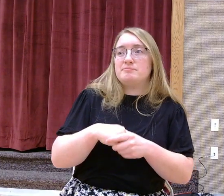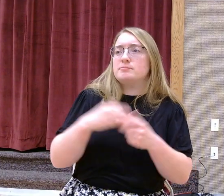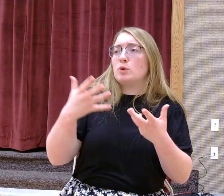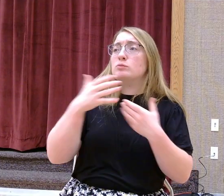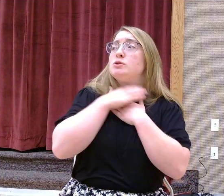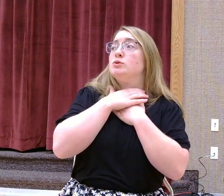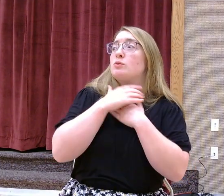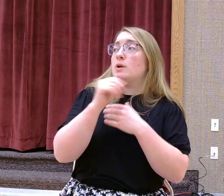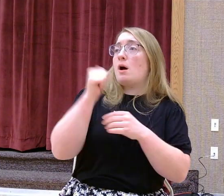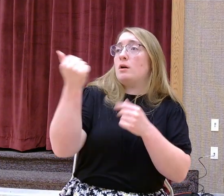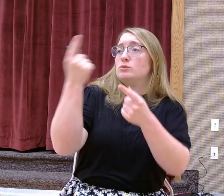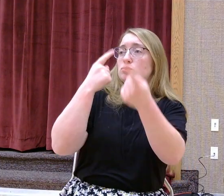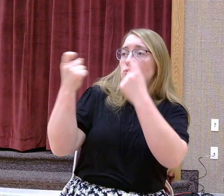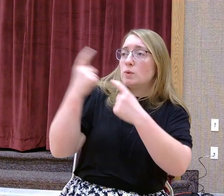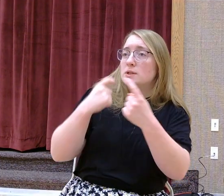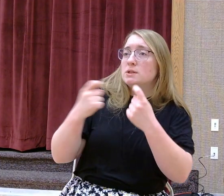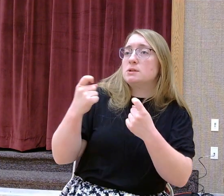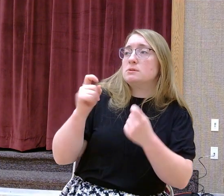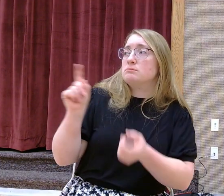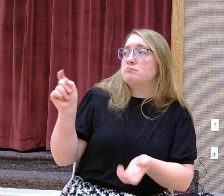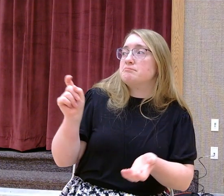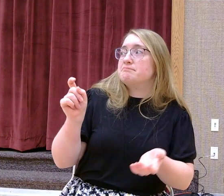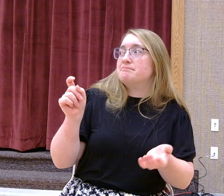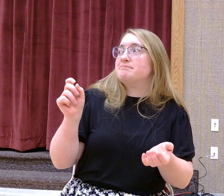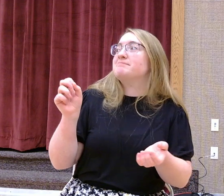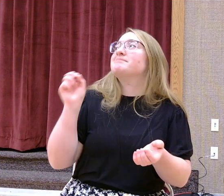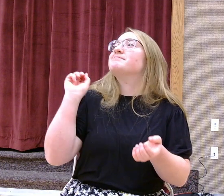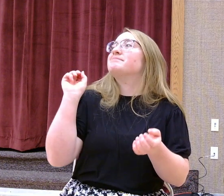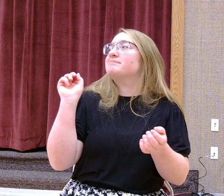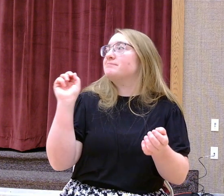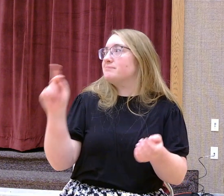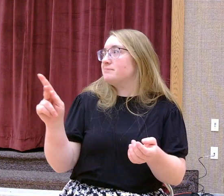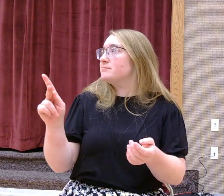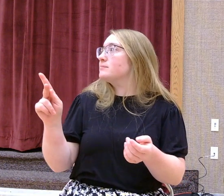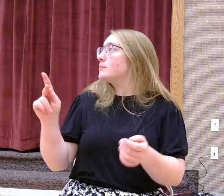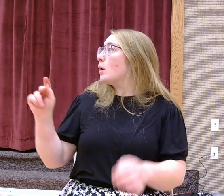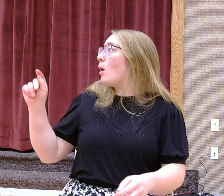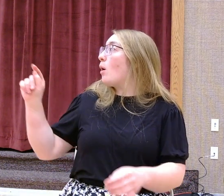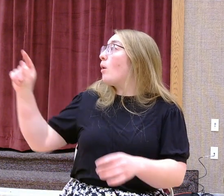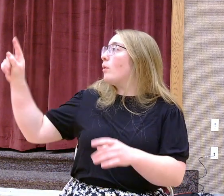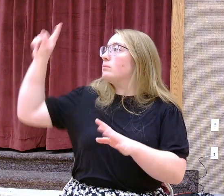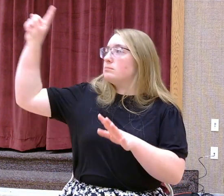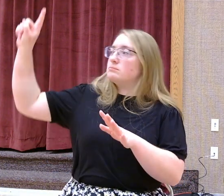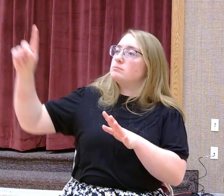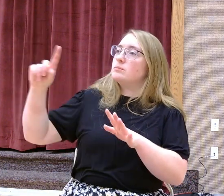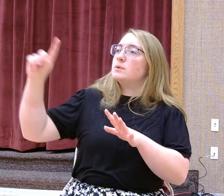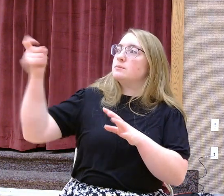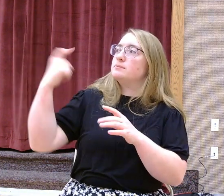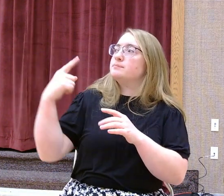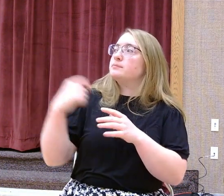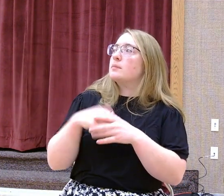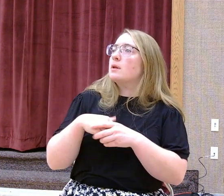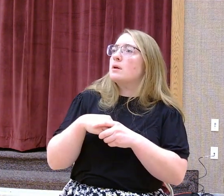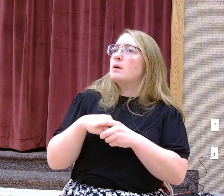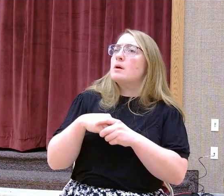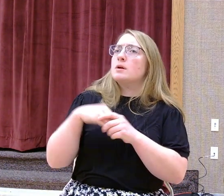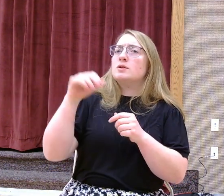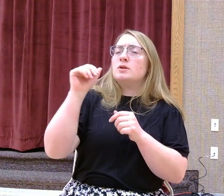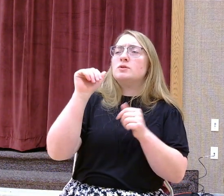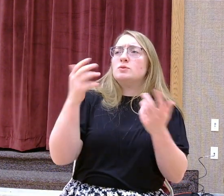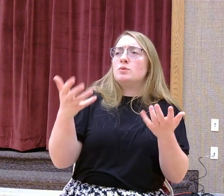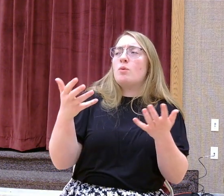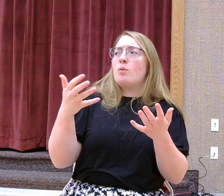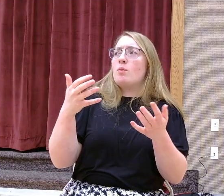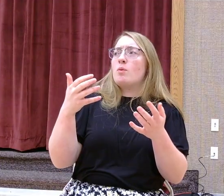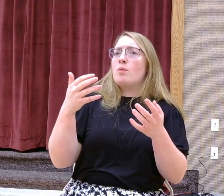Any other questions? Okay. So I brought a first aid kit. We'll talk. Yeah. Go ahead. Anatomically, is there anything